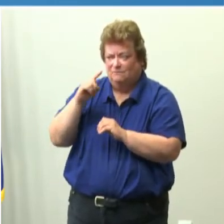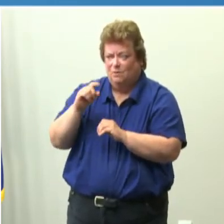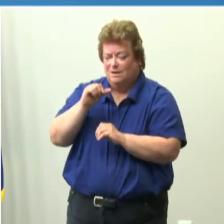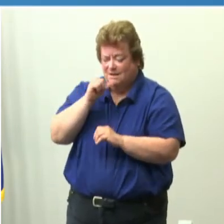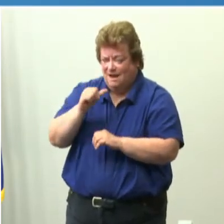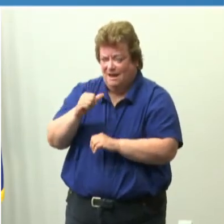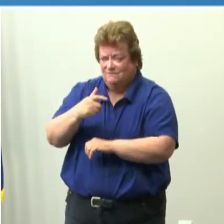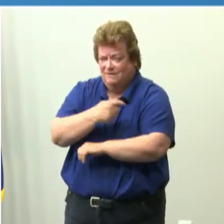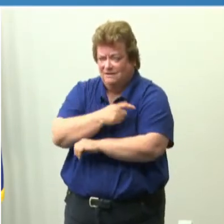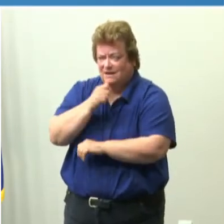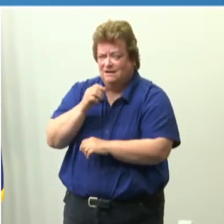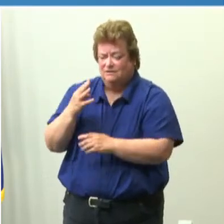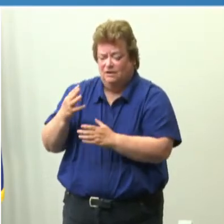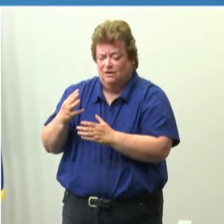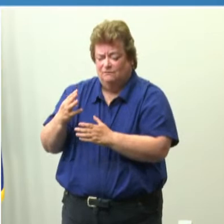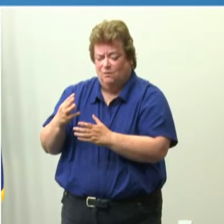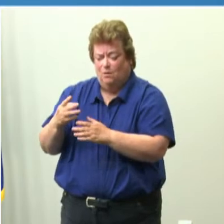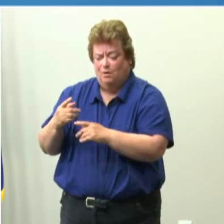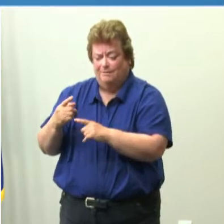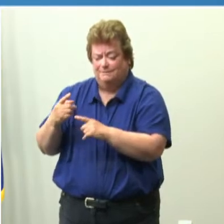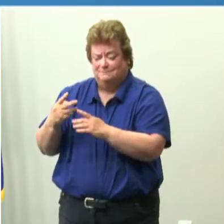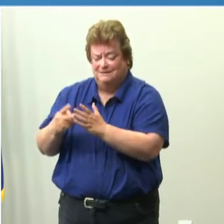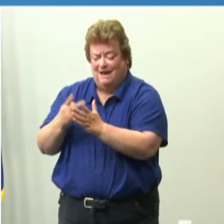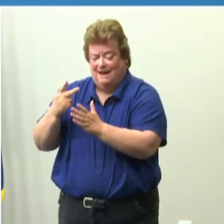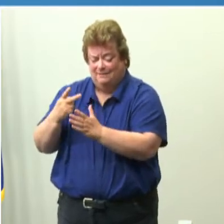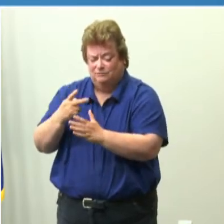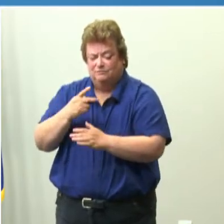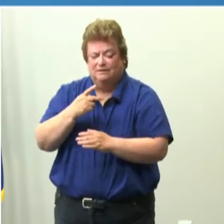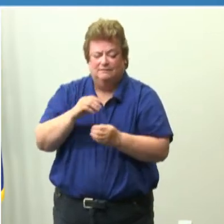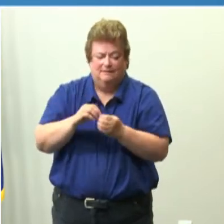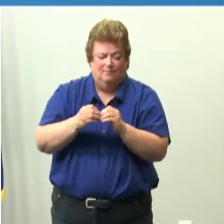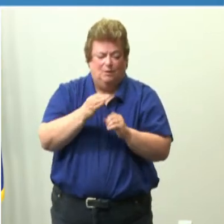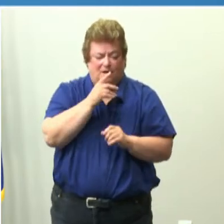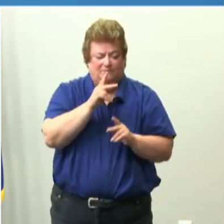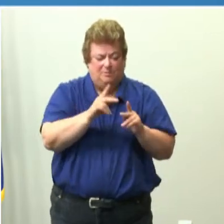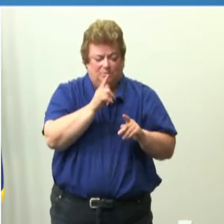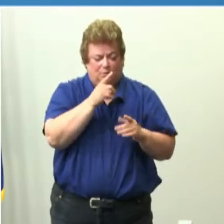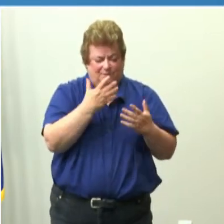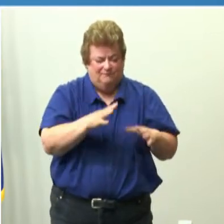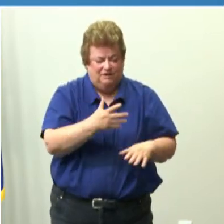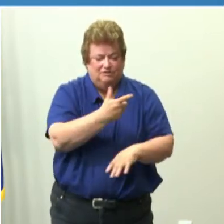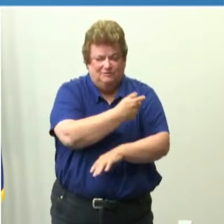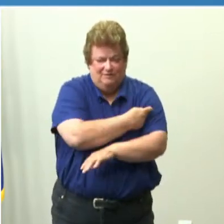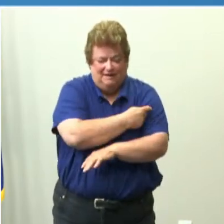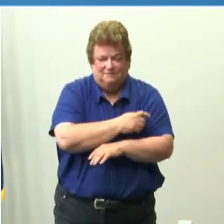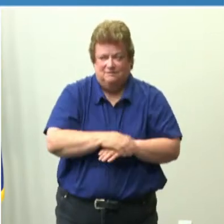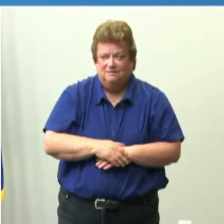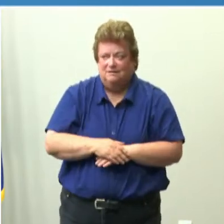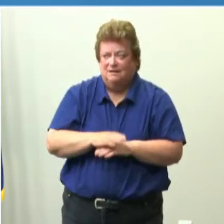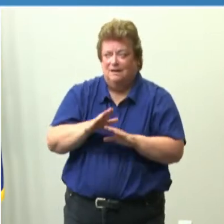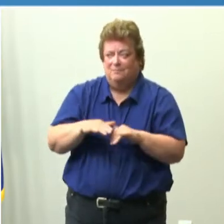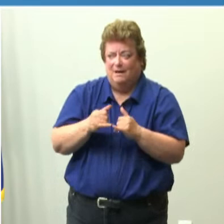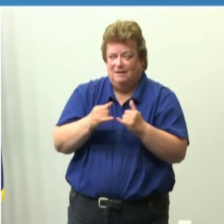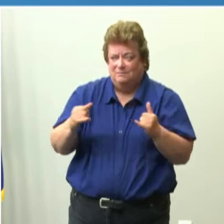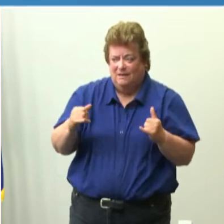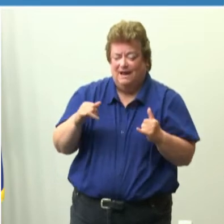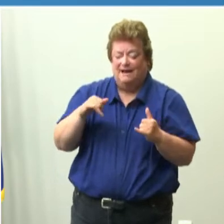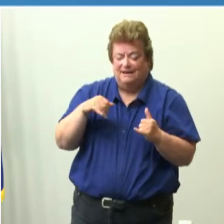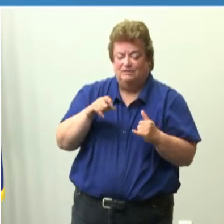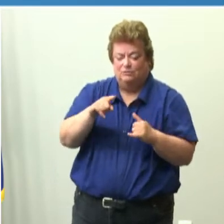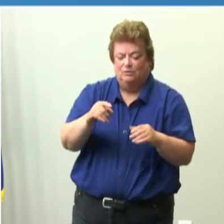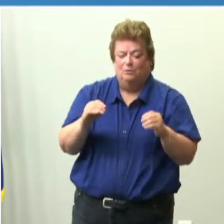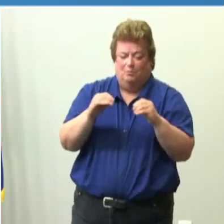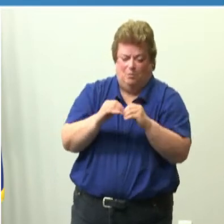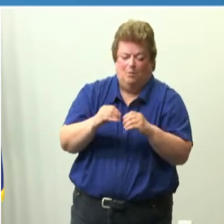4 times the case rate in the vaccinated population. The bottom line is you're more protected with vaccination